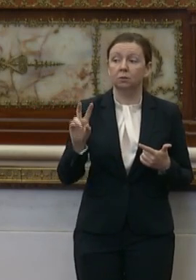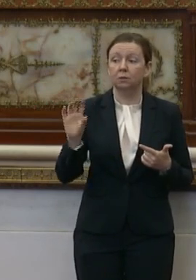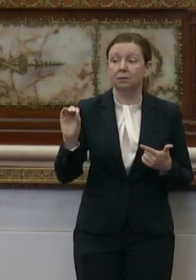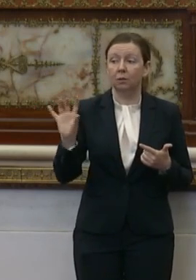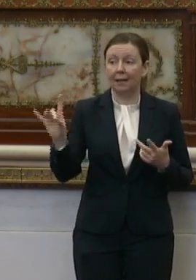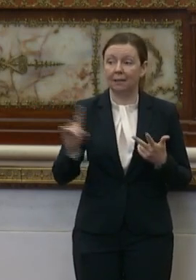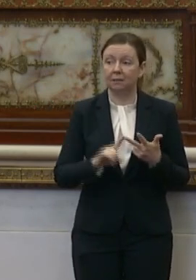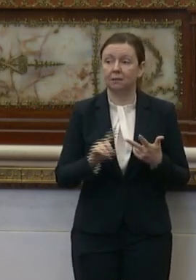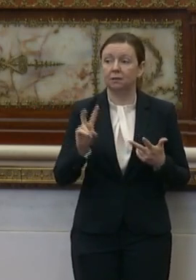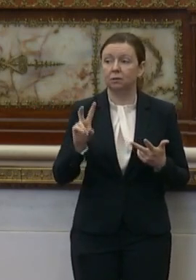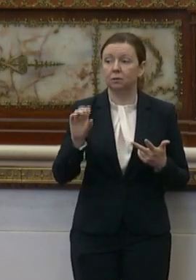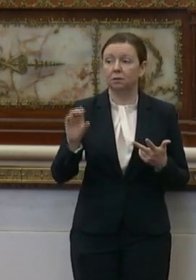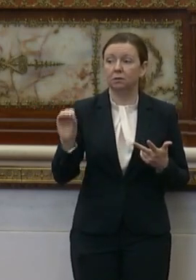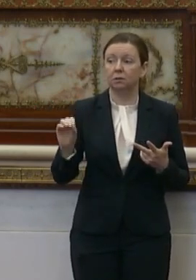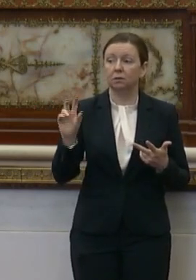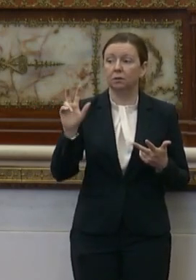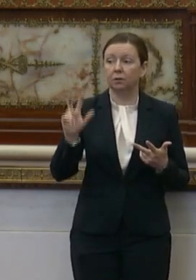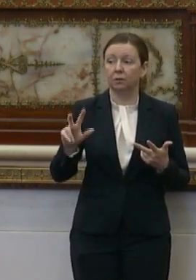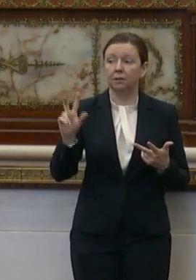200208,